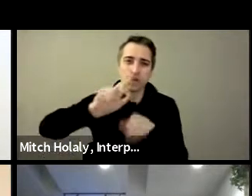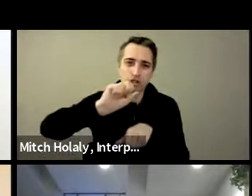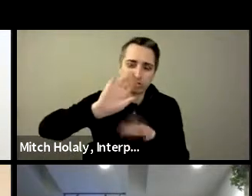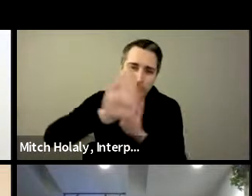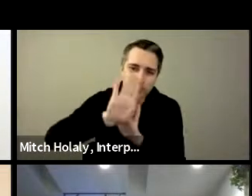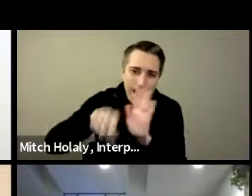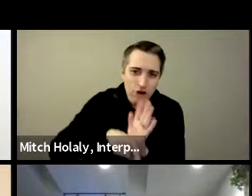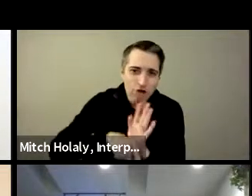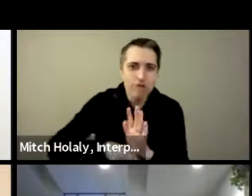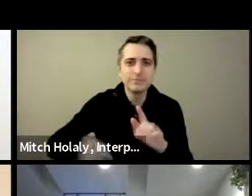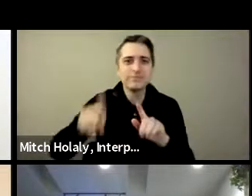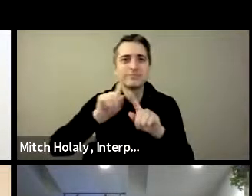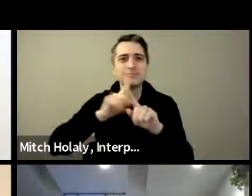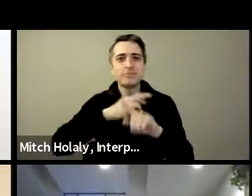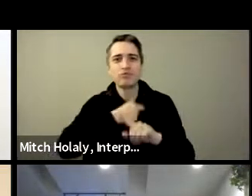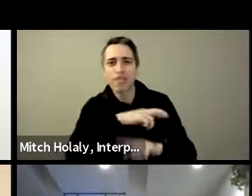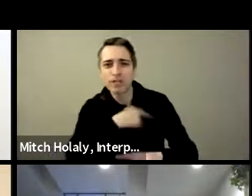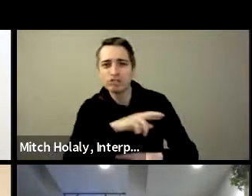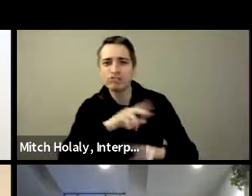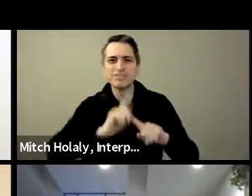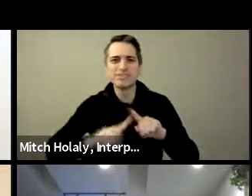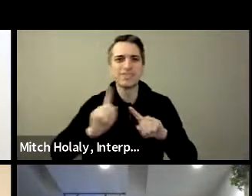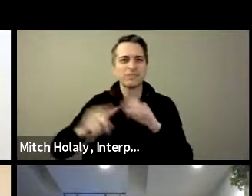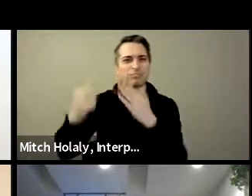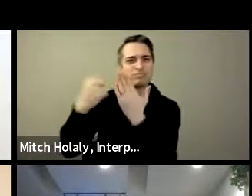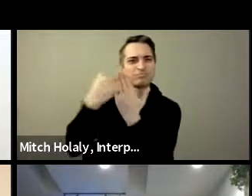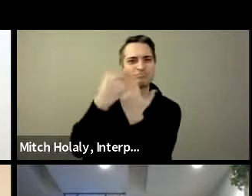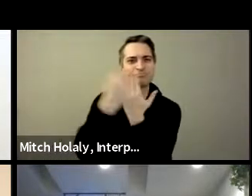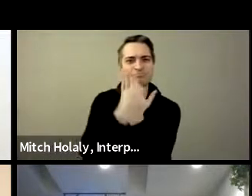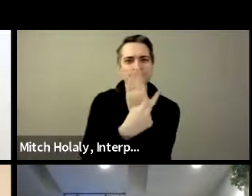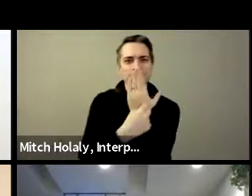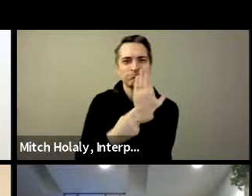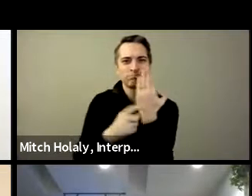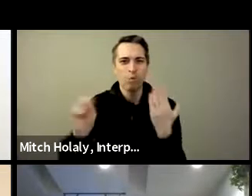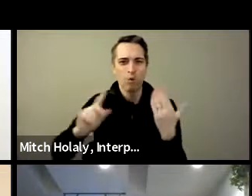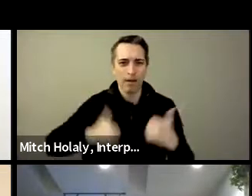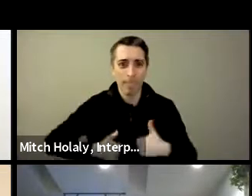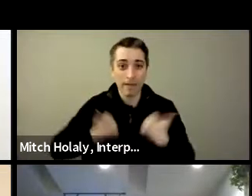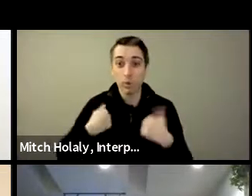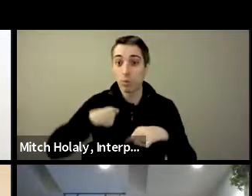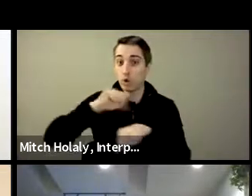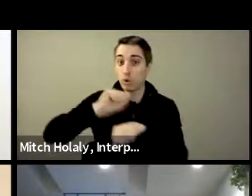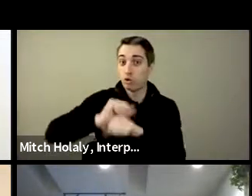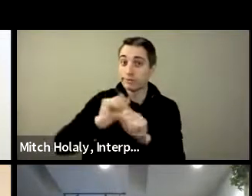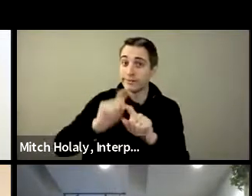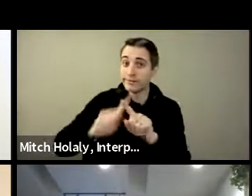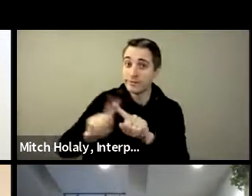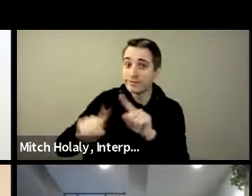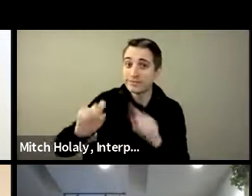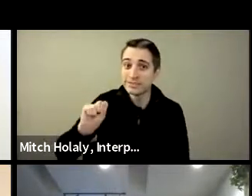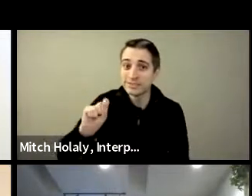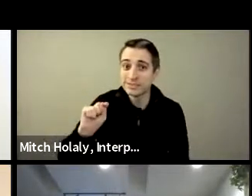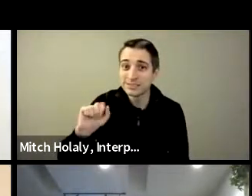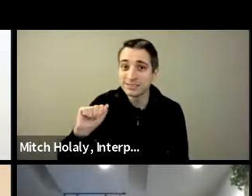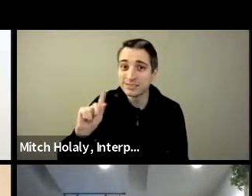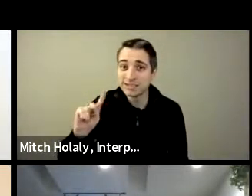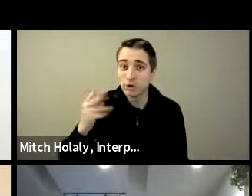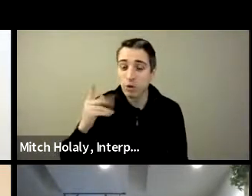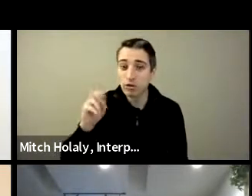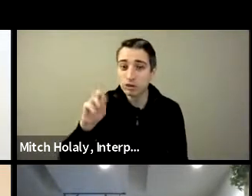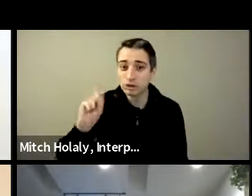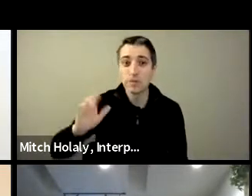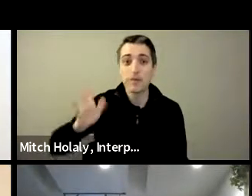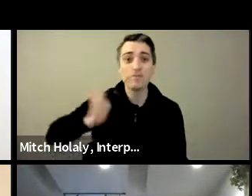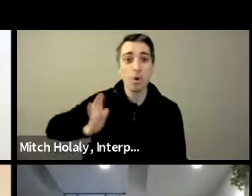and geographic locations across Michigan. We work with various stakeholders. We are housed under the Office of